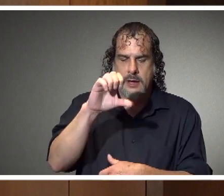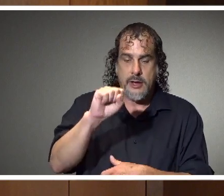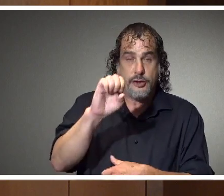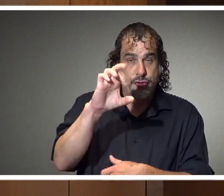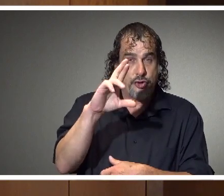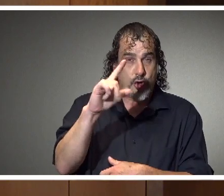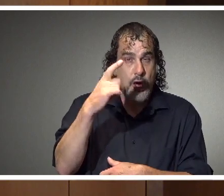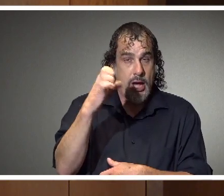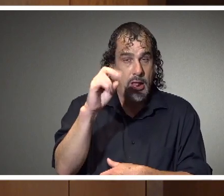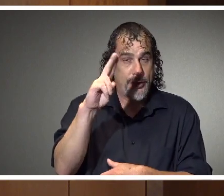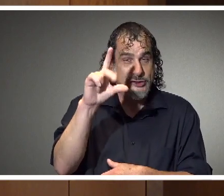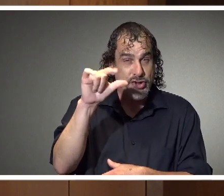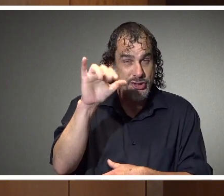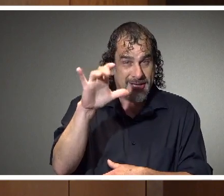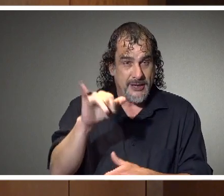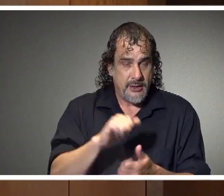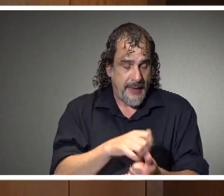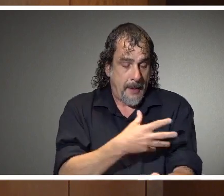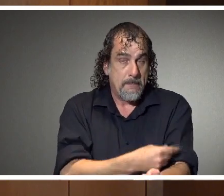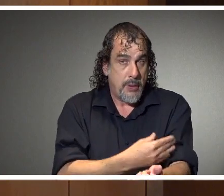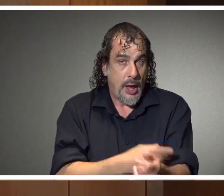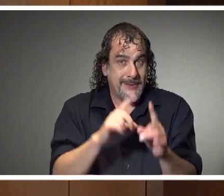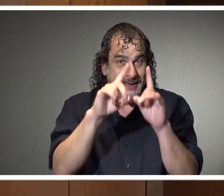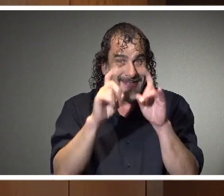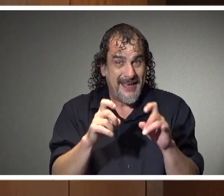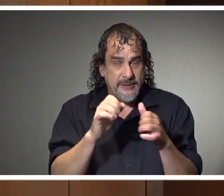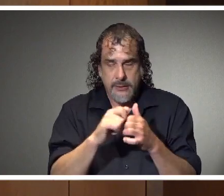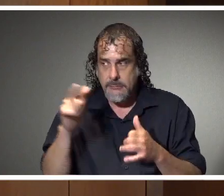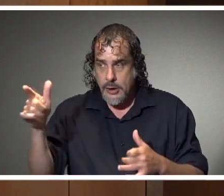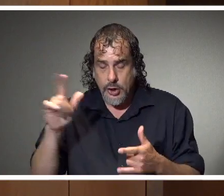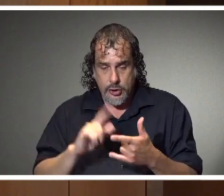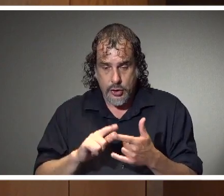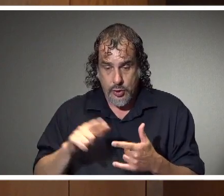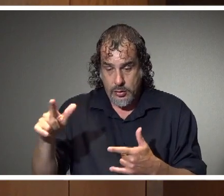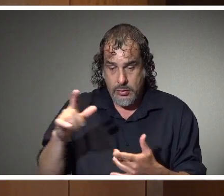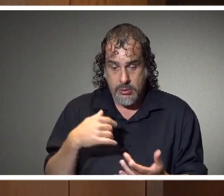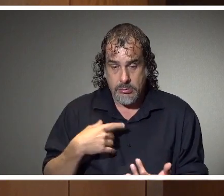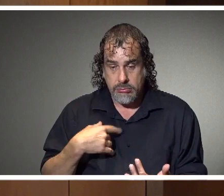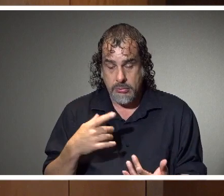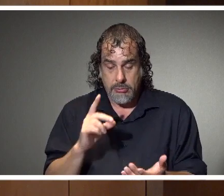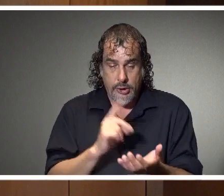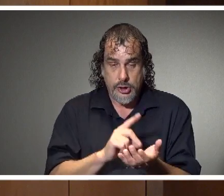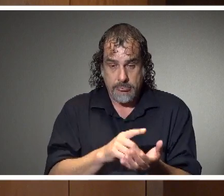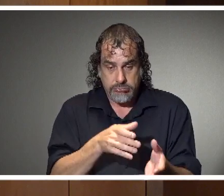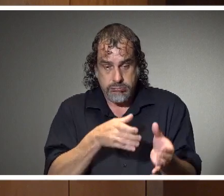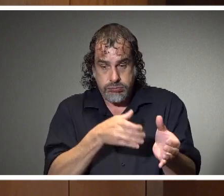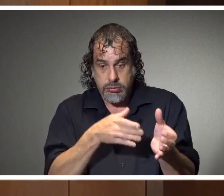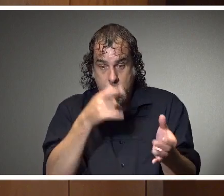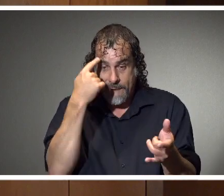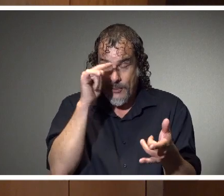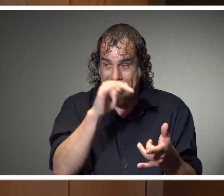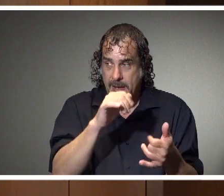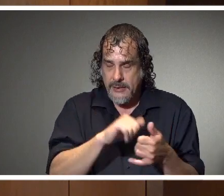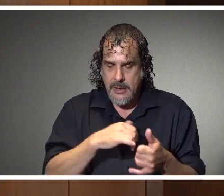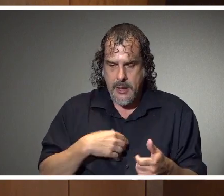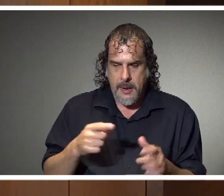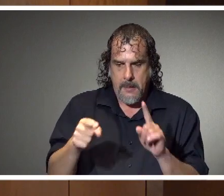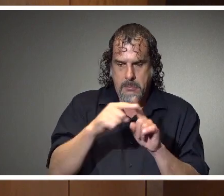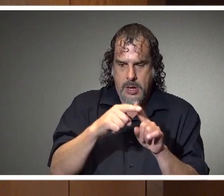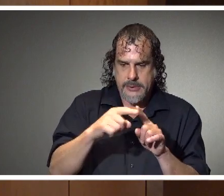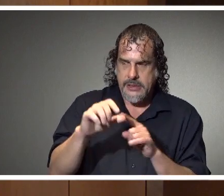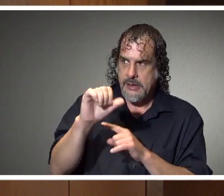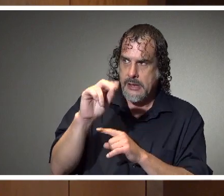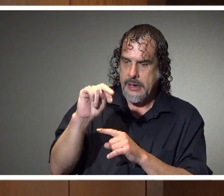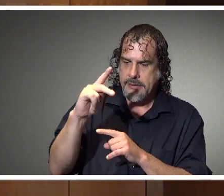Your communications officer confirmed that positive antibody tests are